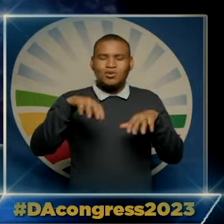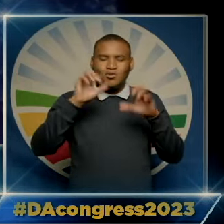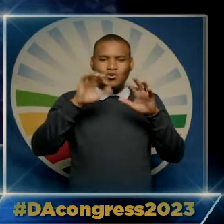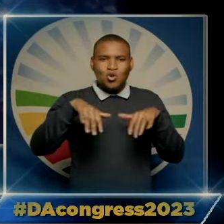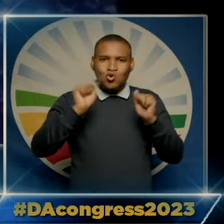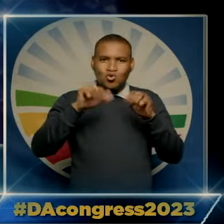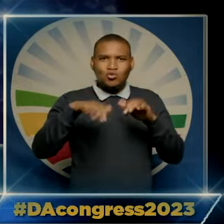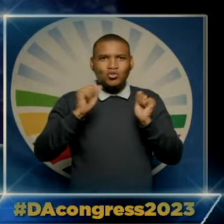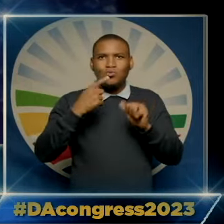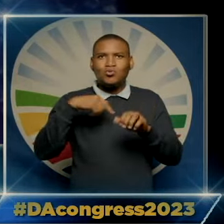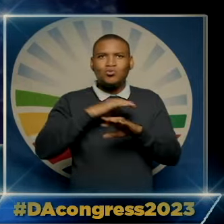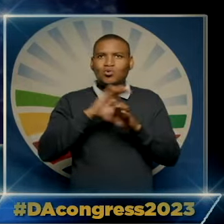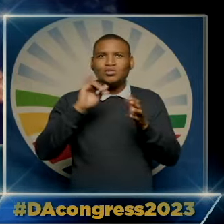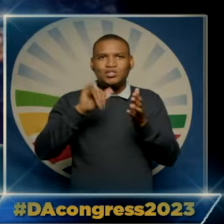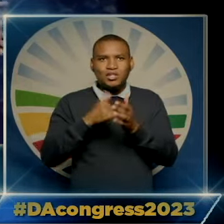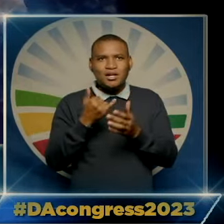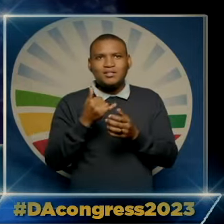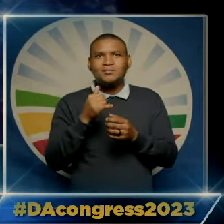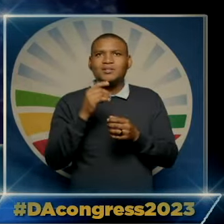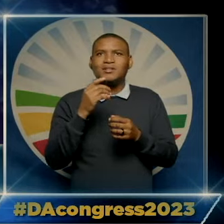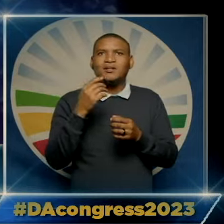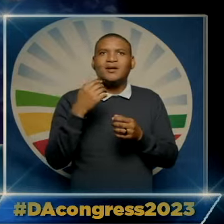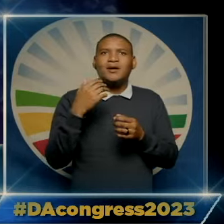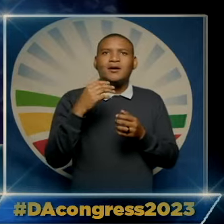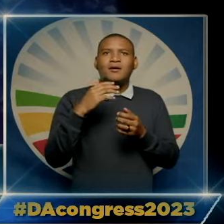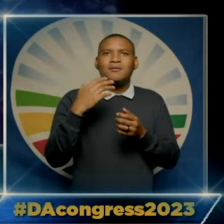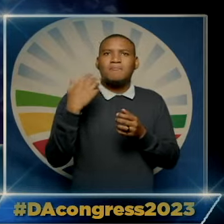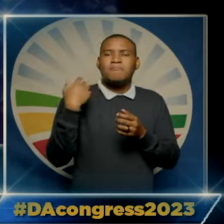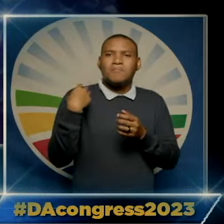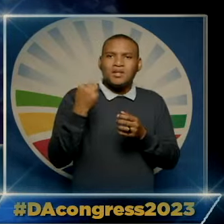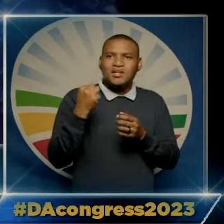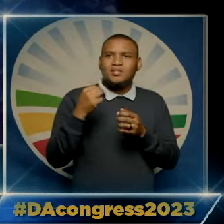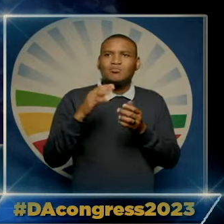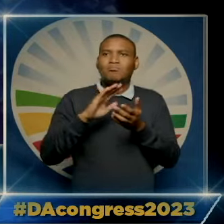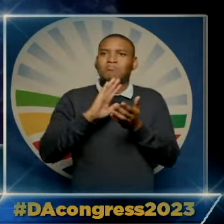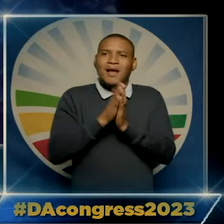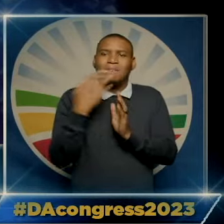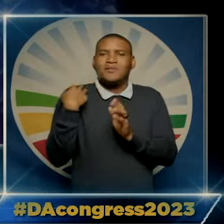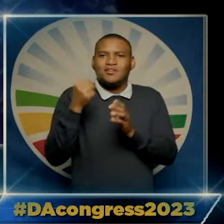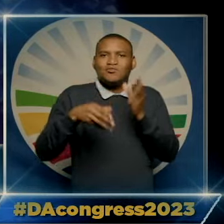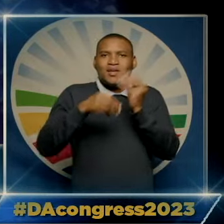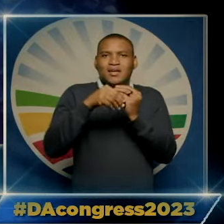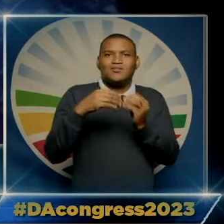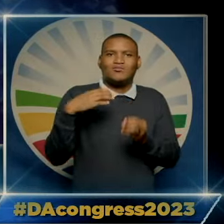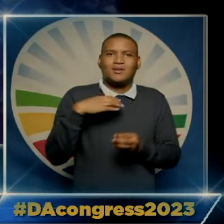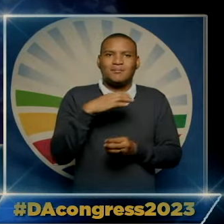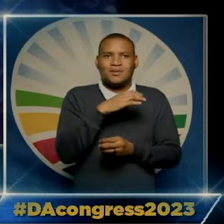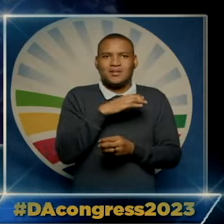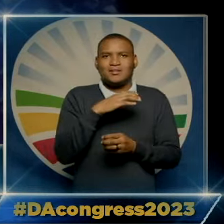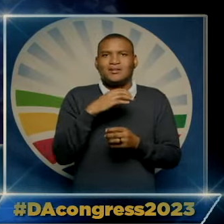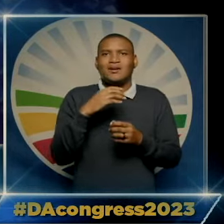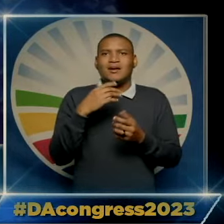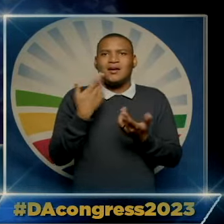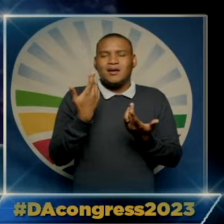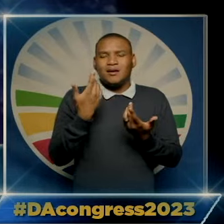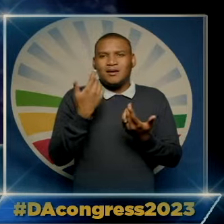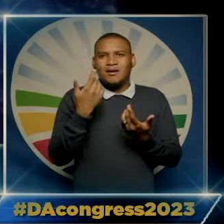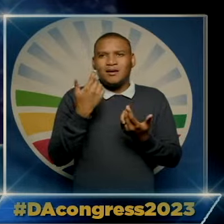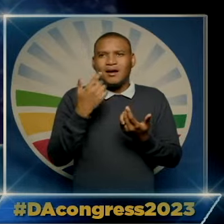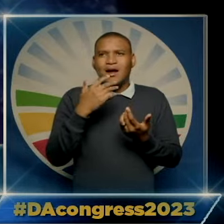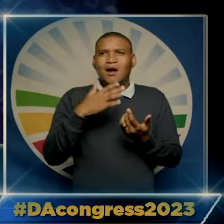We will not just build in ministers because we want to then add on to the cabinet. I want you to imagine when agriculture is supported